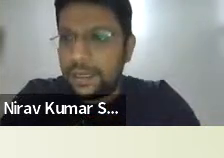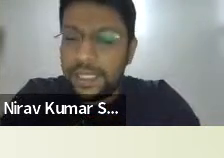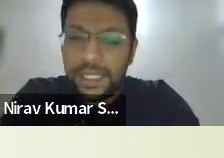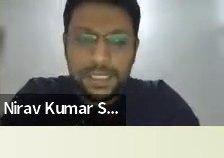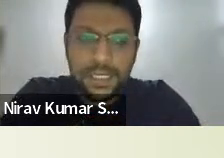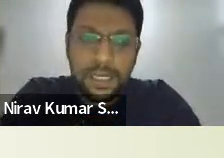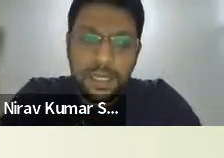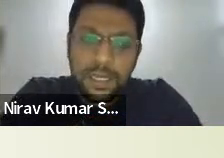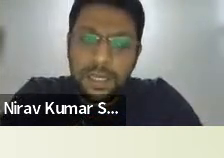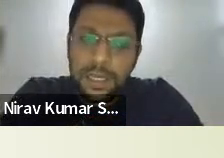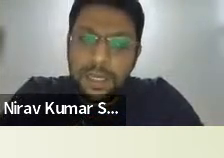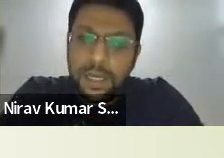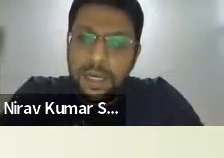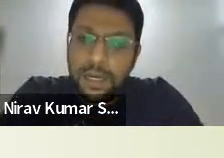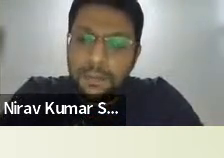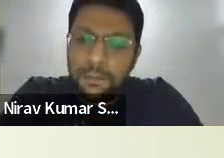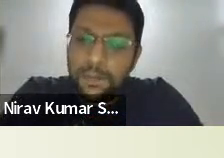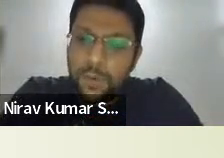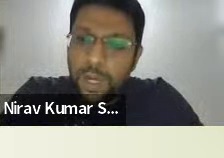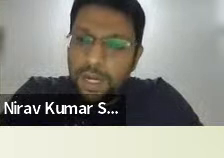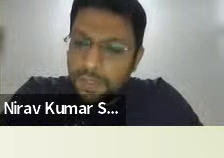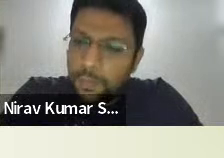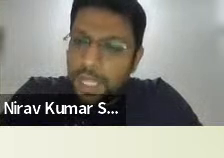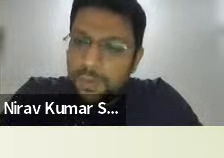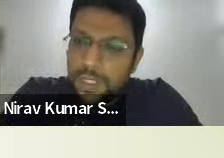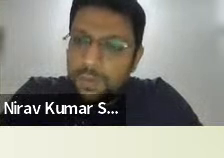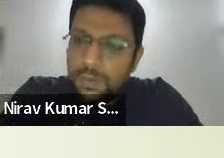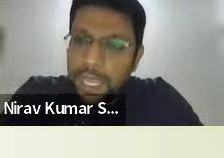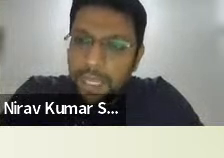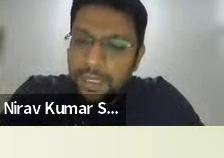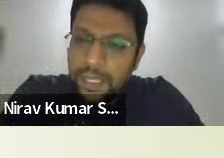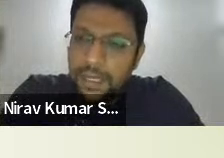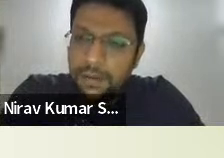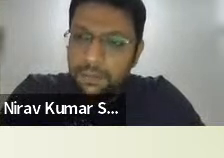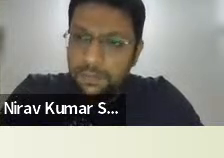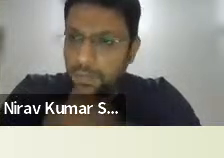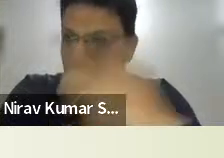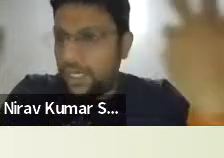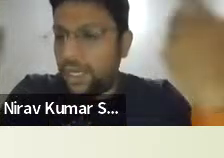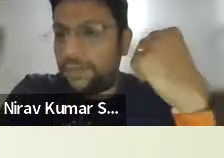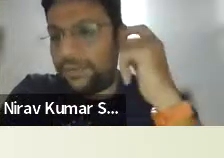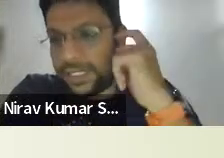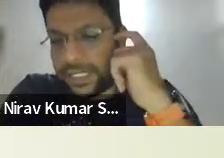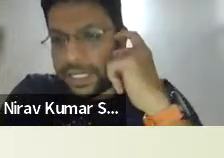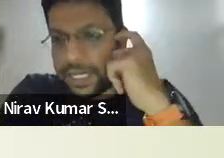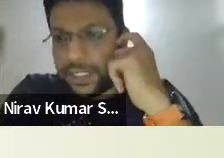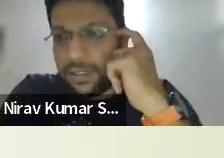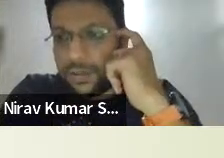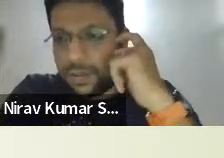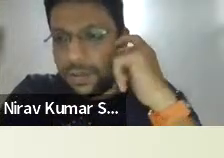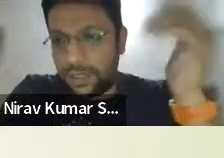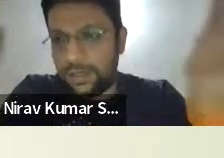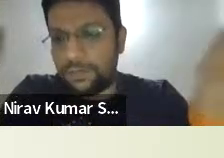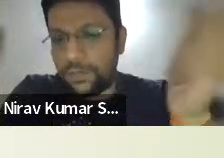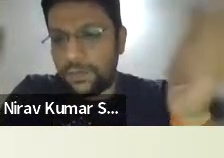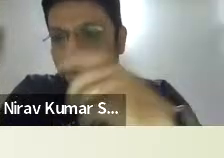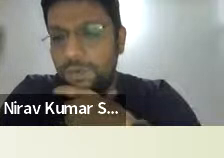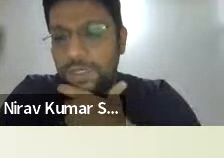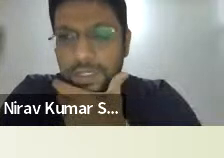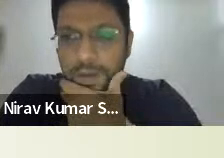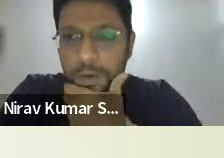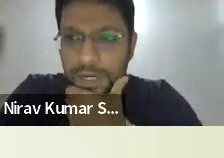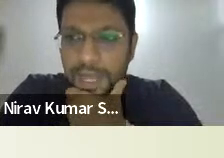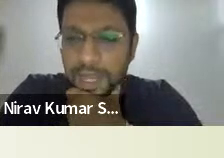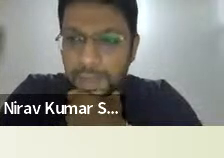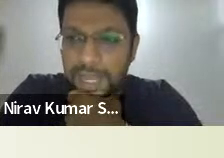it at the earliest. One of the points which we made in our previous discussion,